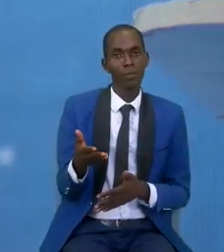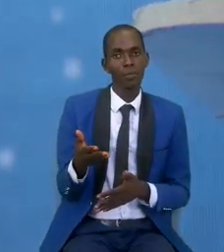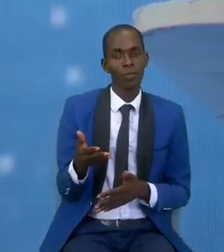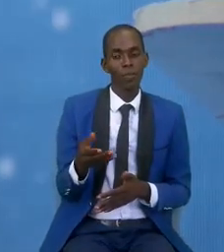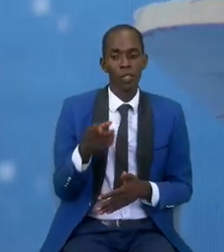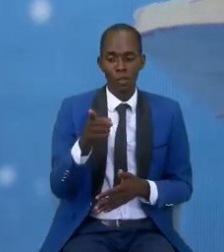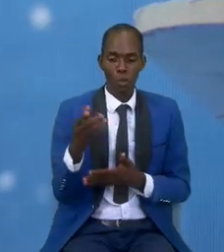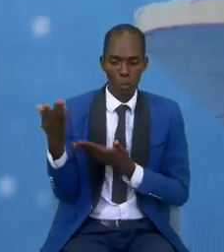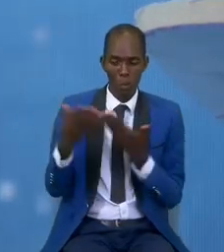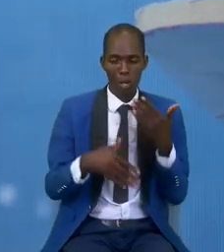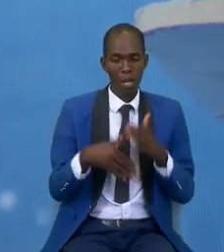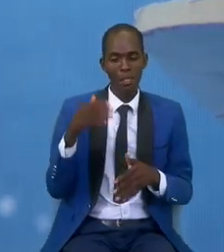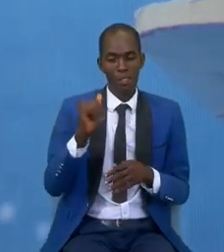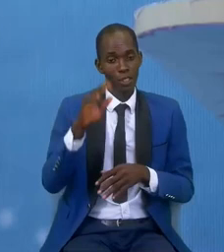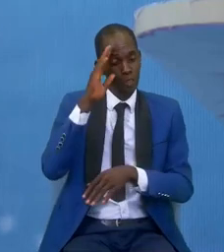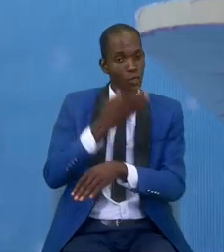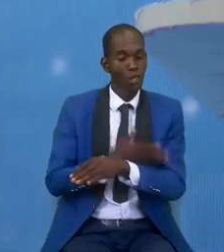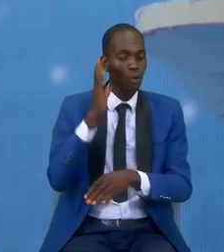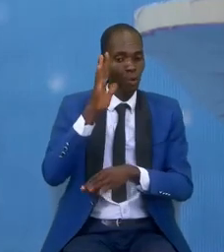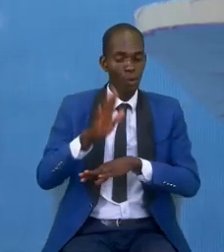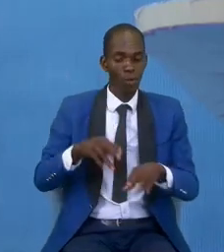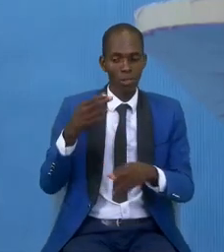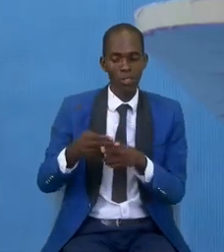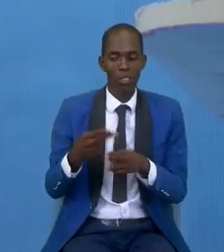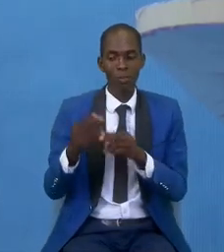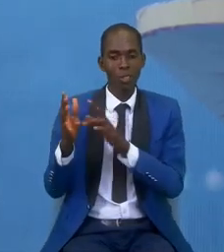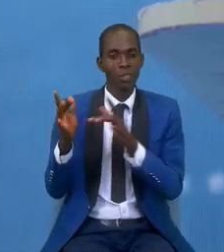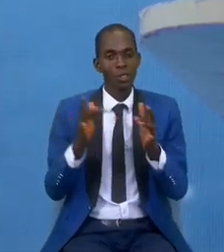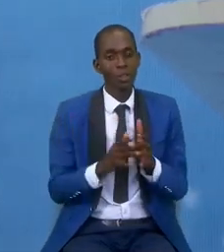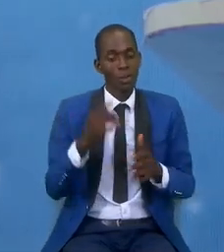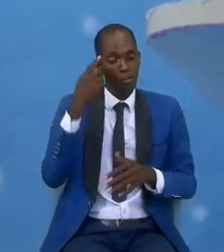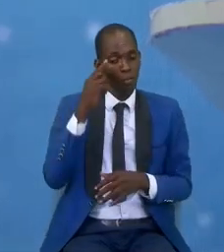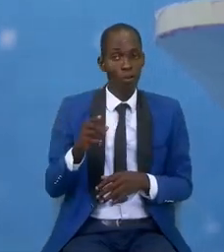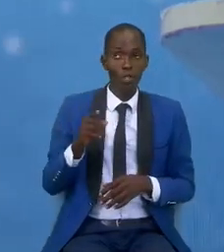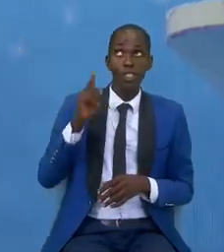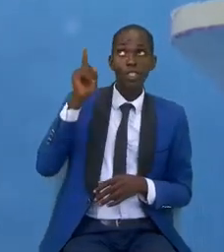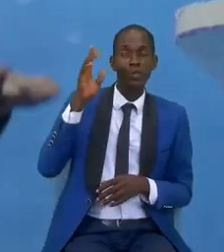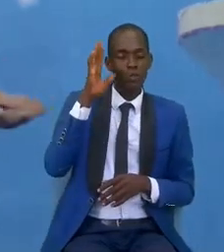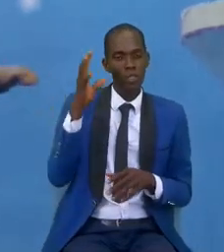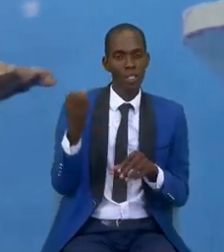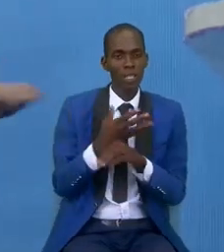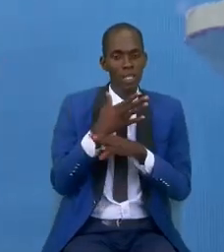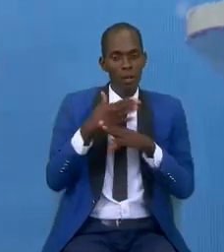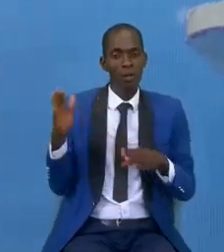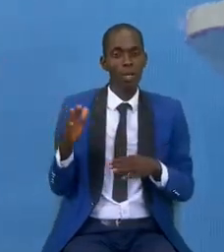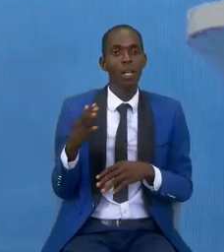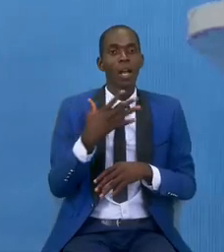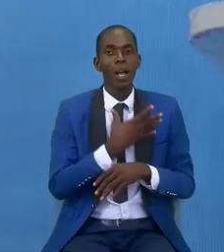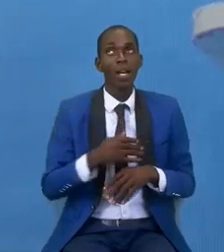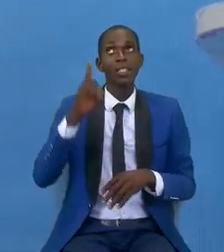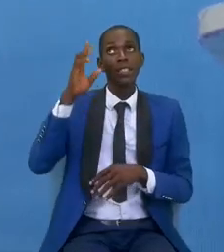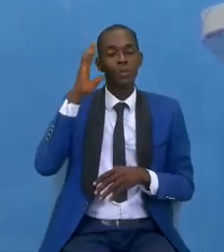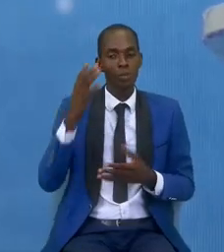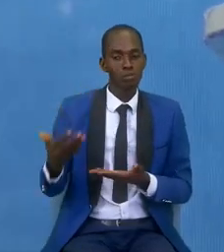for he will take away and He will carry away and he will forgive his people's sins